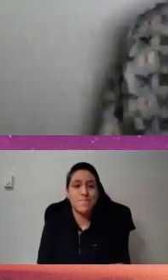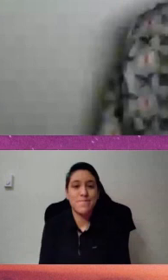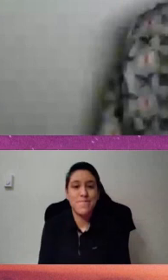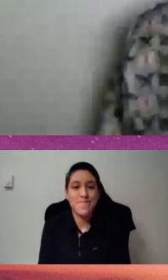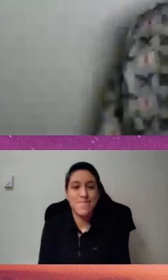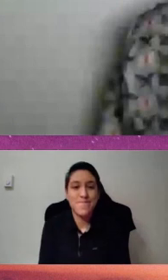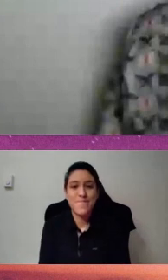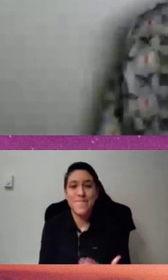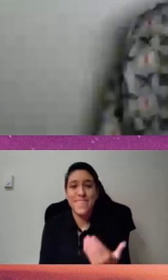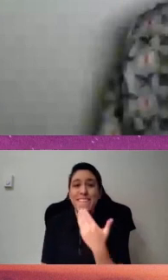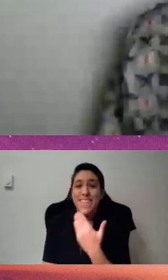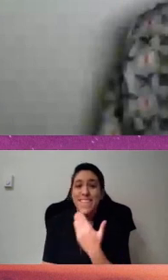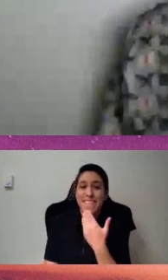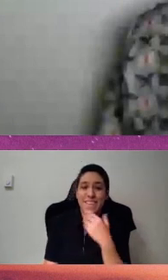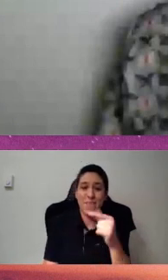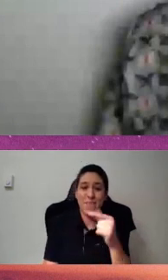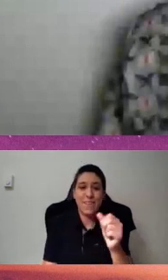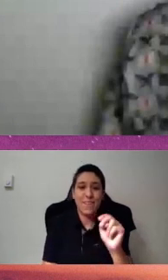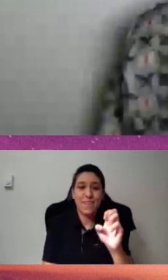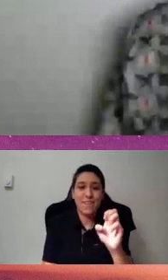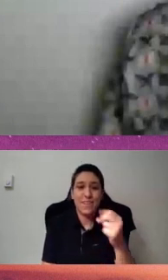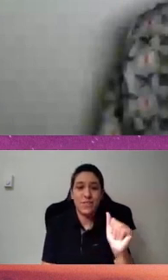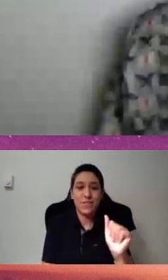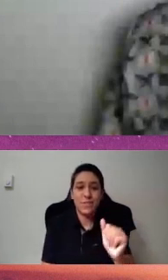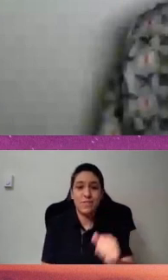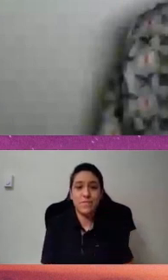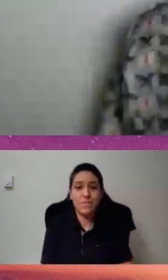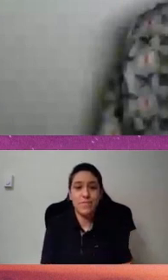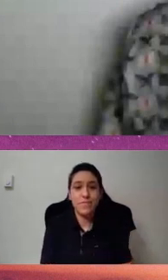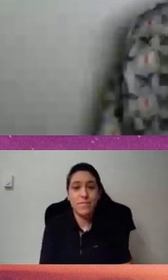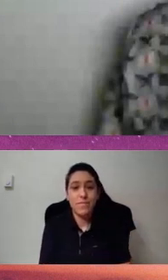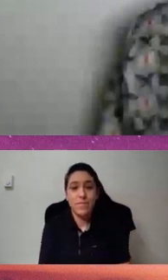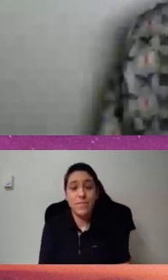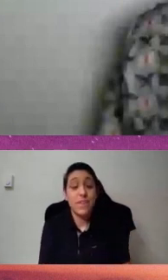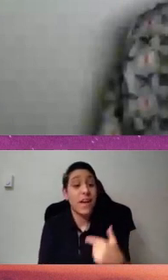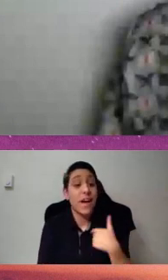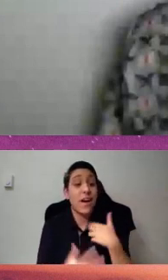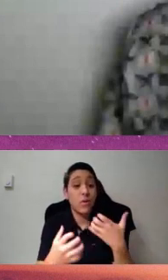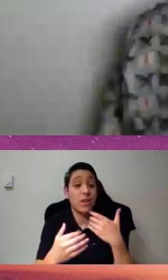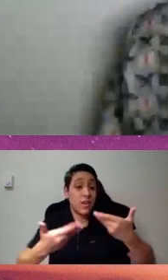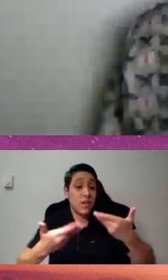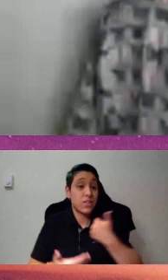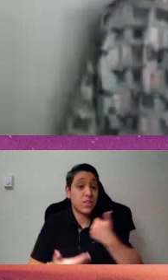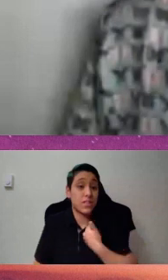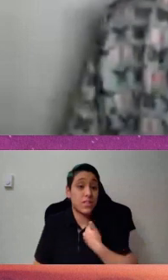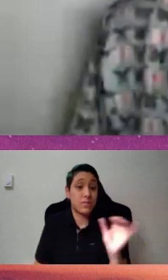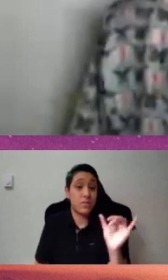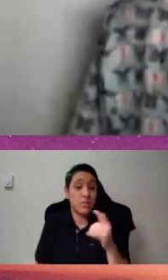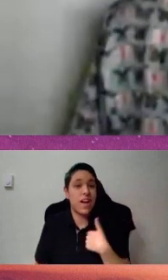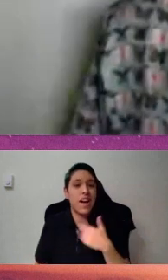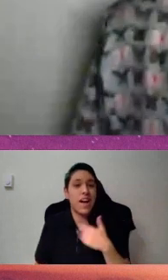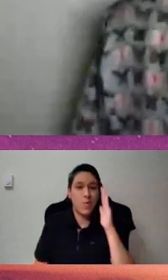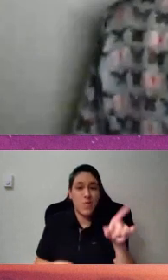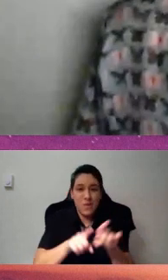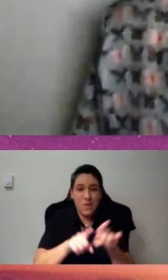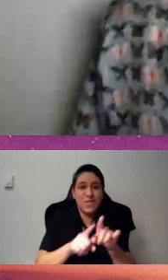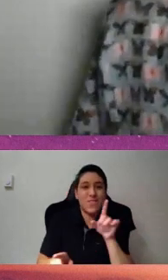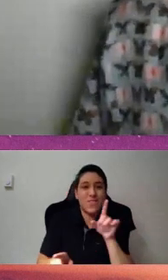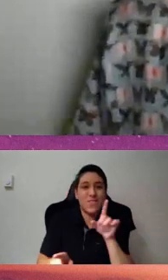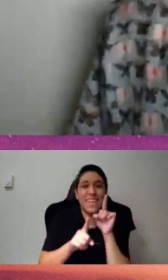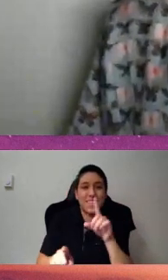Thank you, Ganesha. As a way of introducing myself, I will also answer this question. I'm